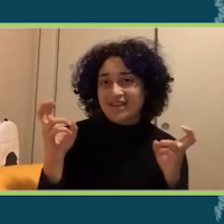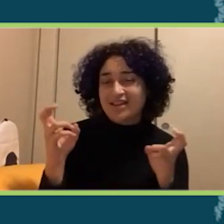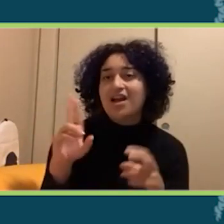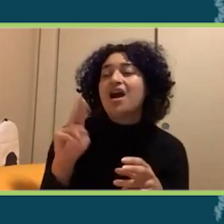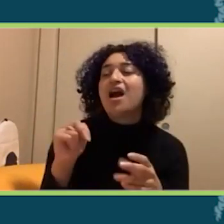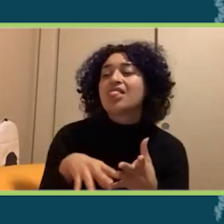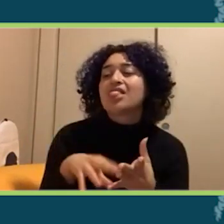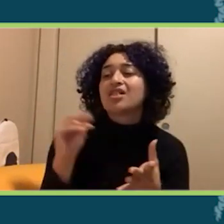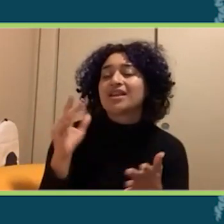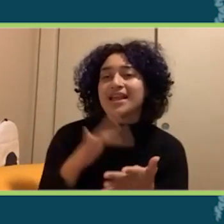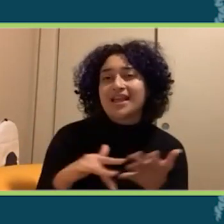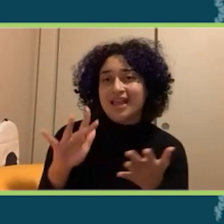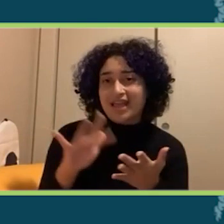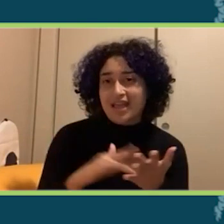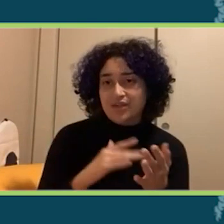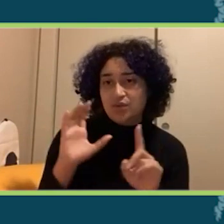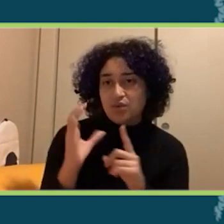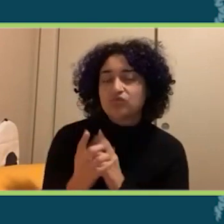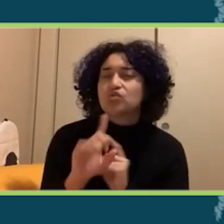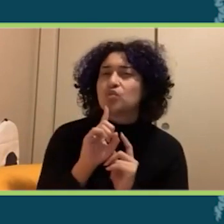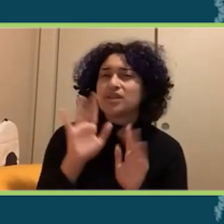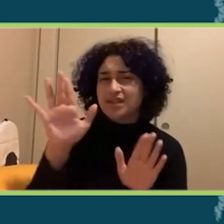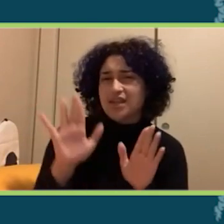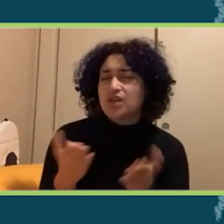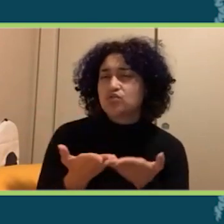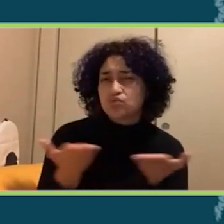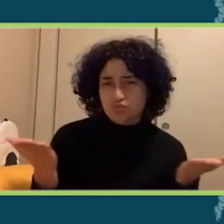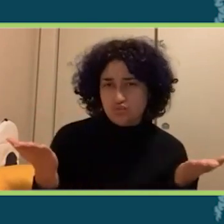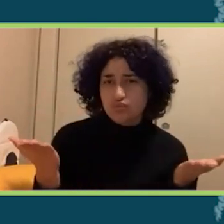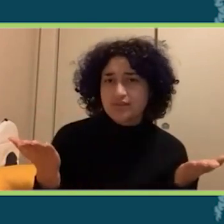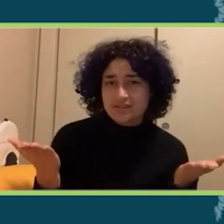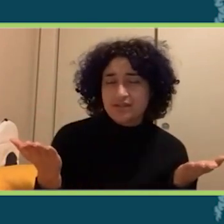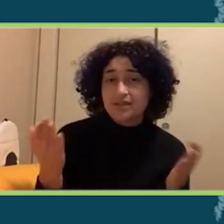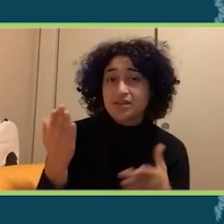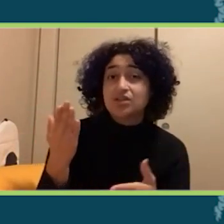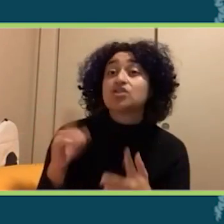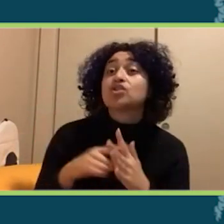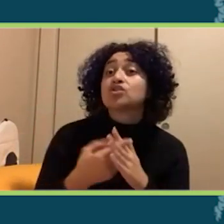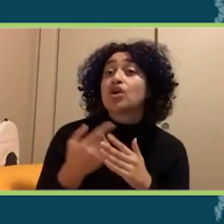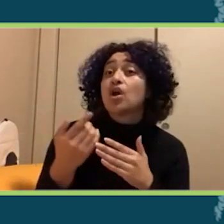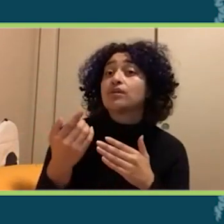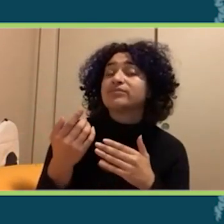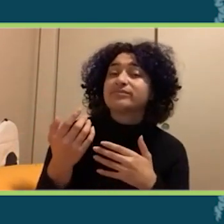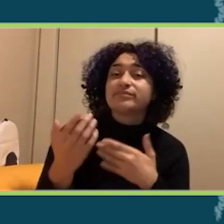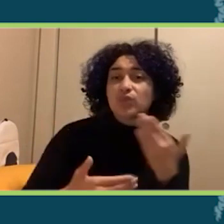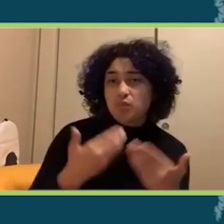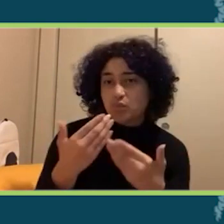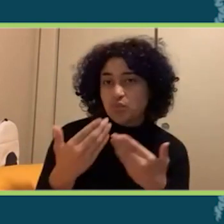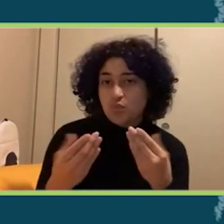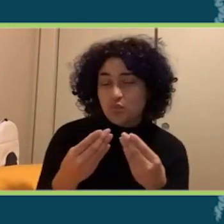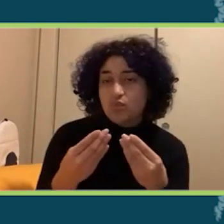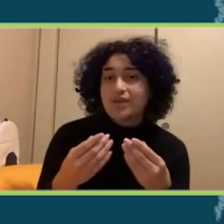that in. Thank you. Some really great tools there to start working through, as Minal is